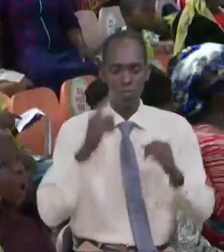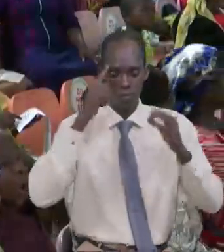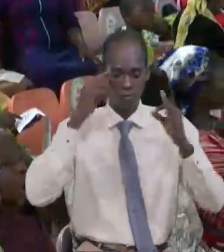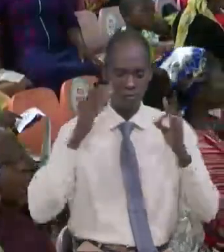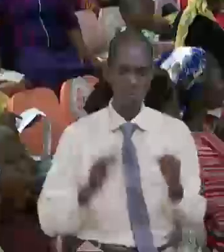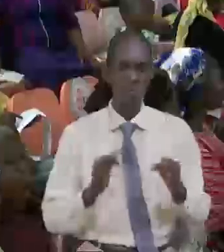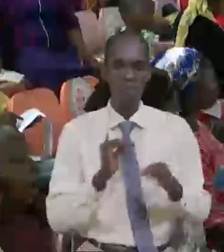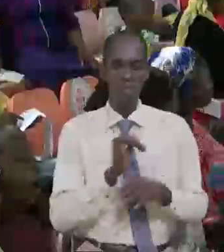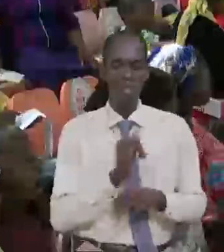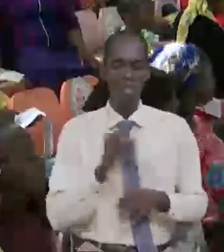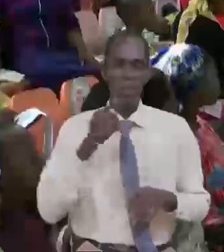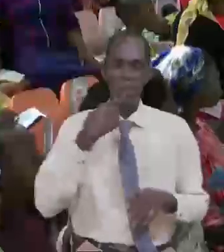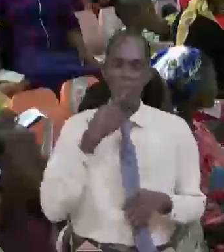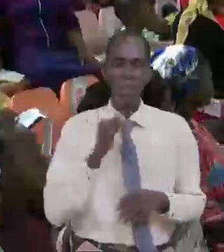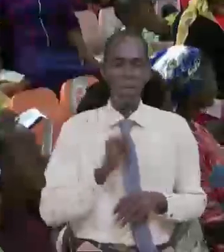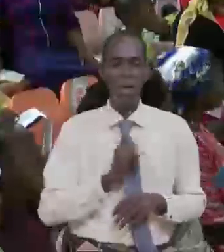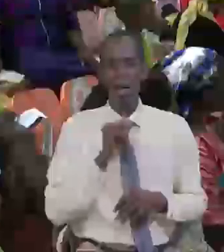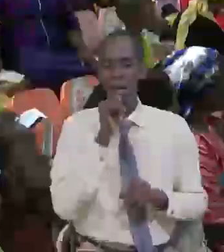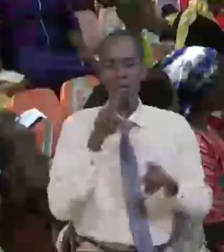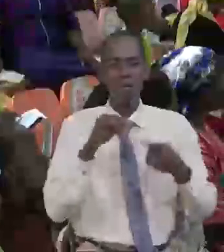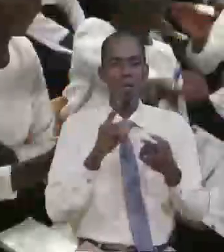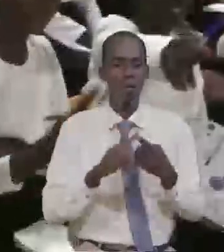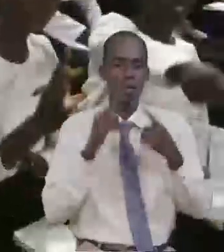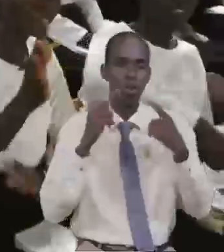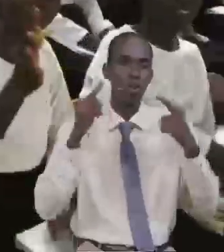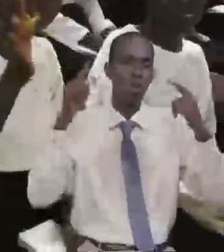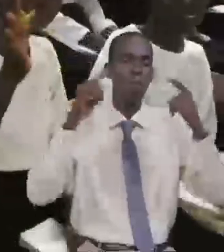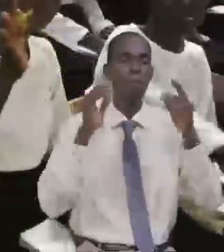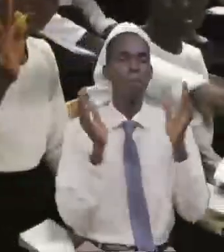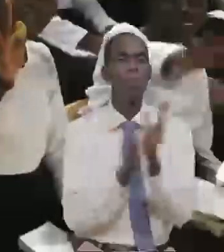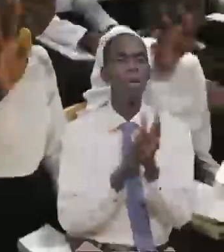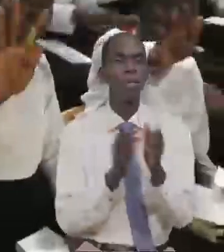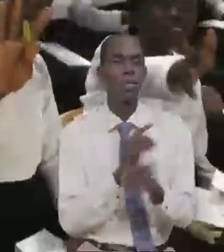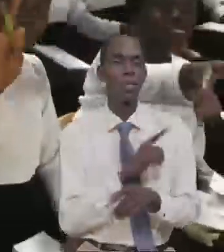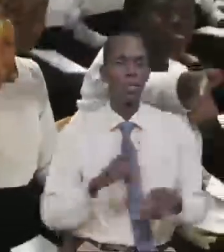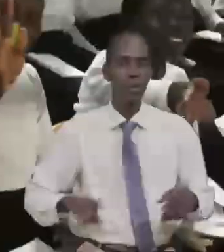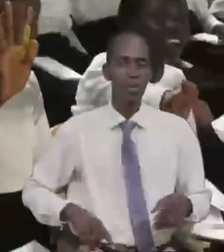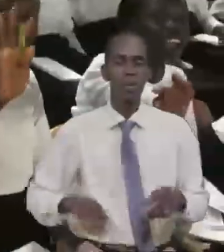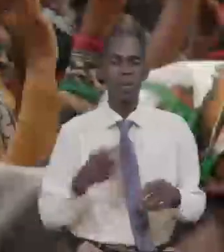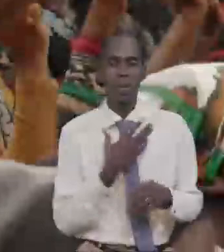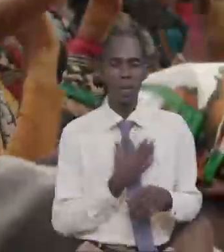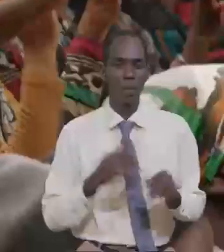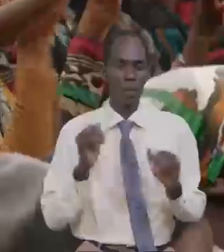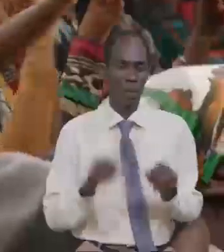there and shake your hand. Where is your hand? Give me your hand. You will succeed.